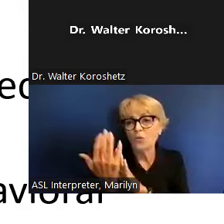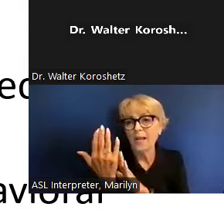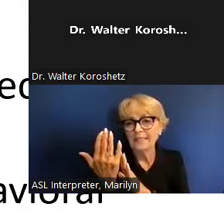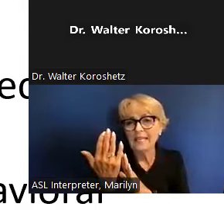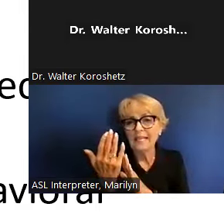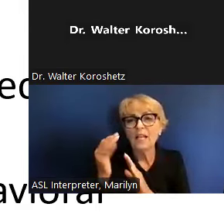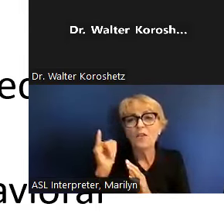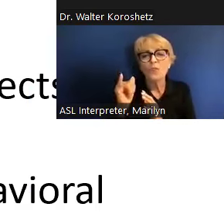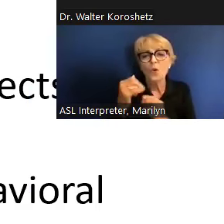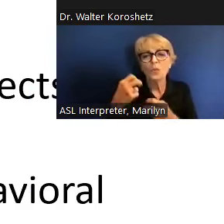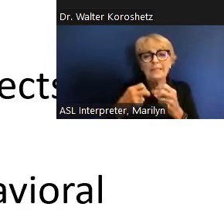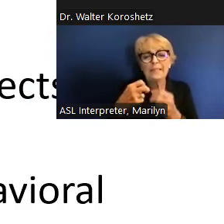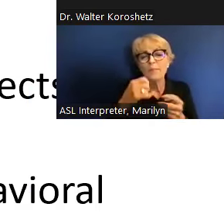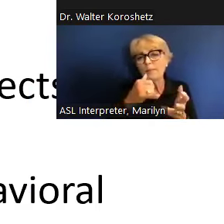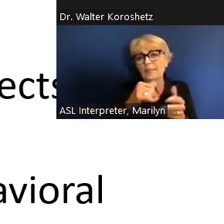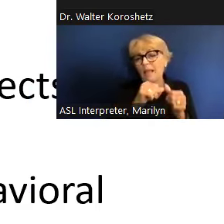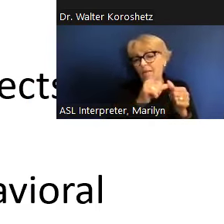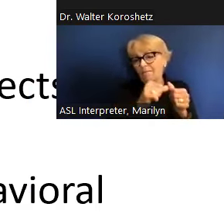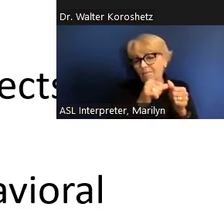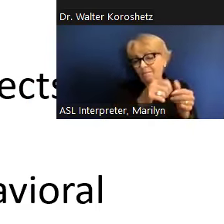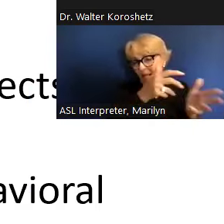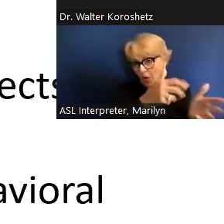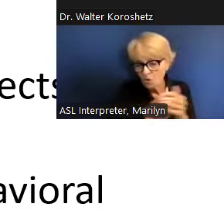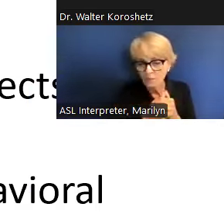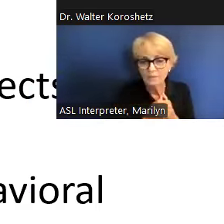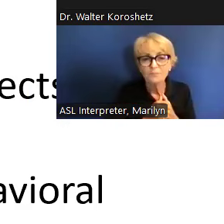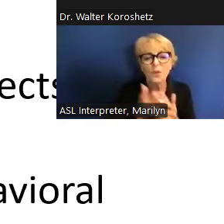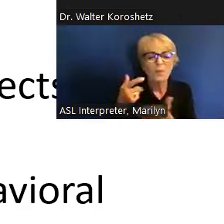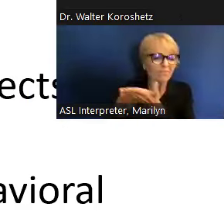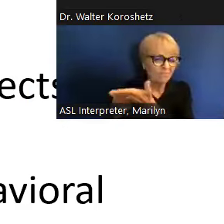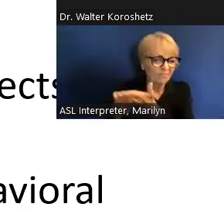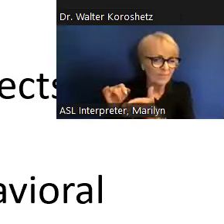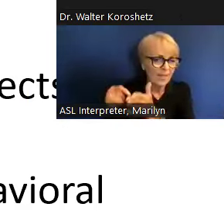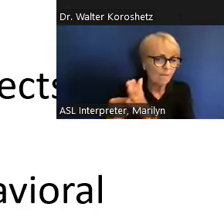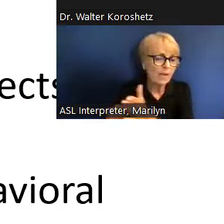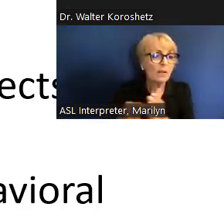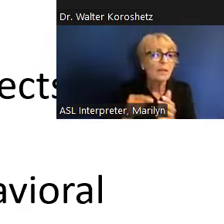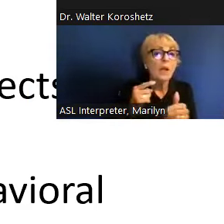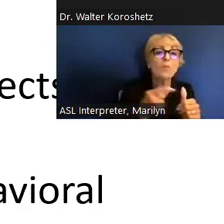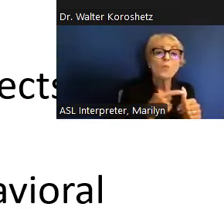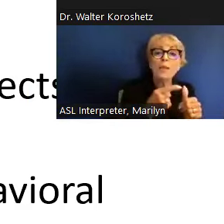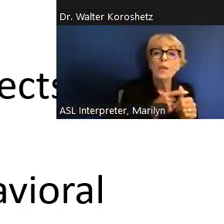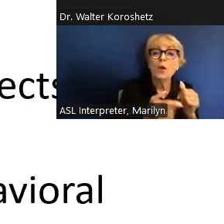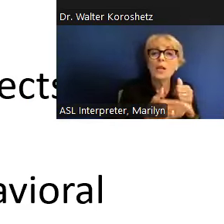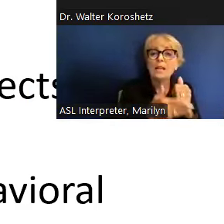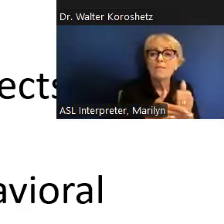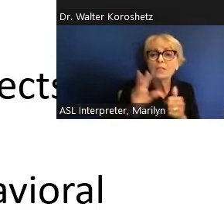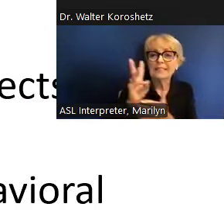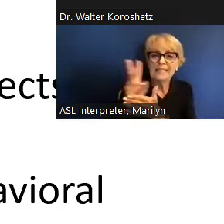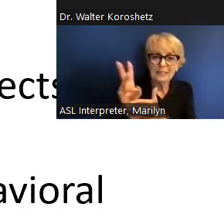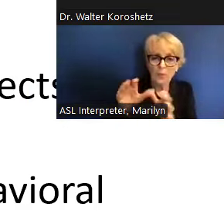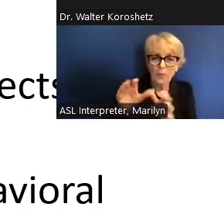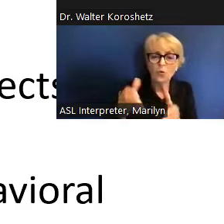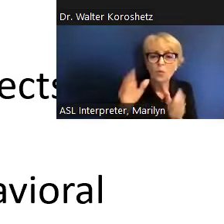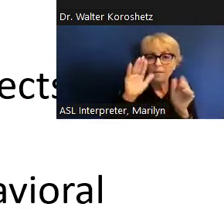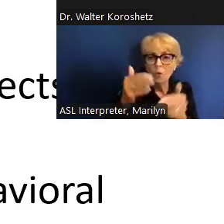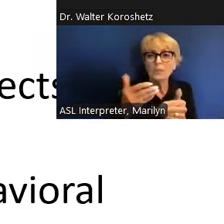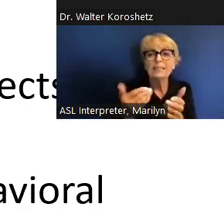to talk more about that model in a little bit. Our primary intervention is a 6-week group that's focused again on